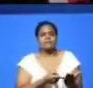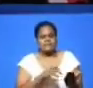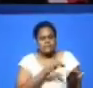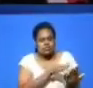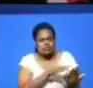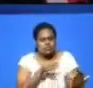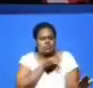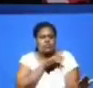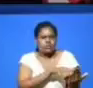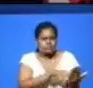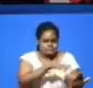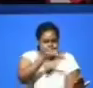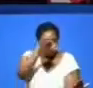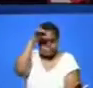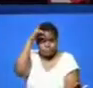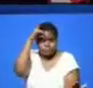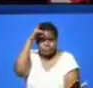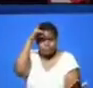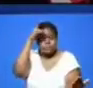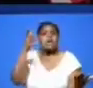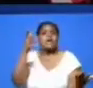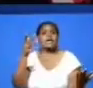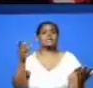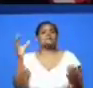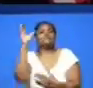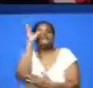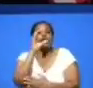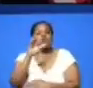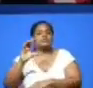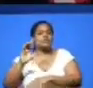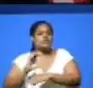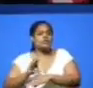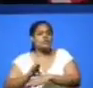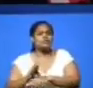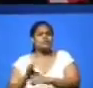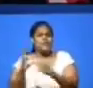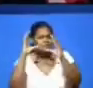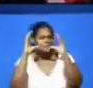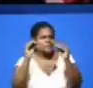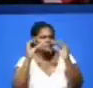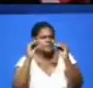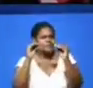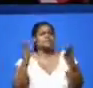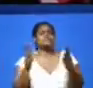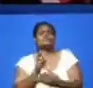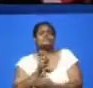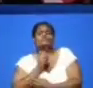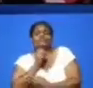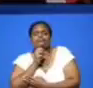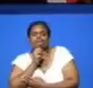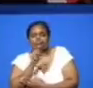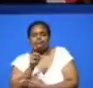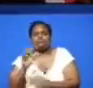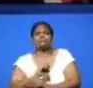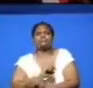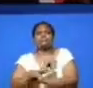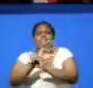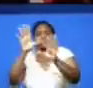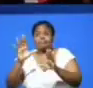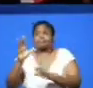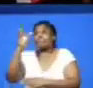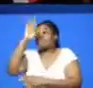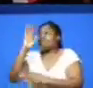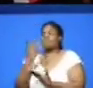Study the Bible. And then look for the church that's teaching the plain thus saith the